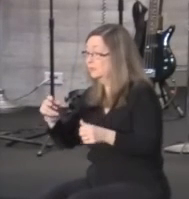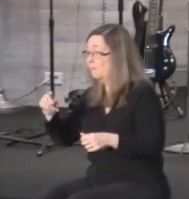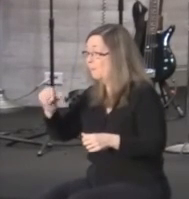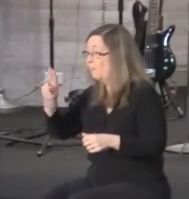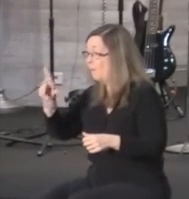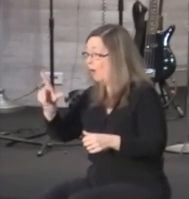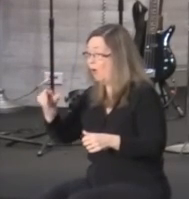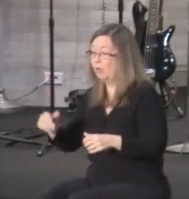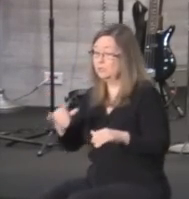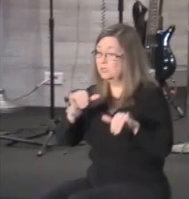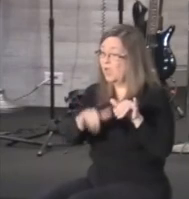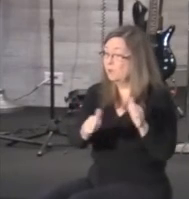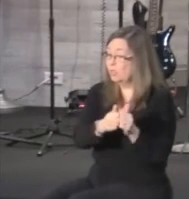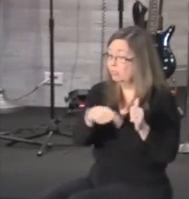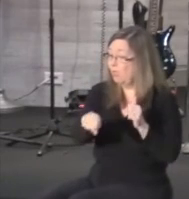How much did he teach them?